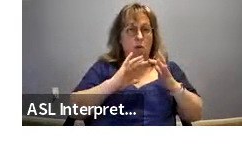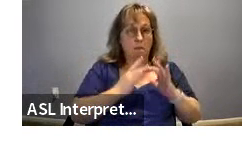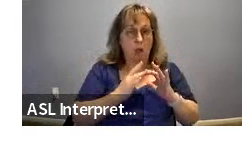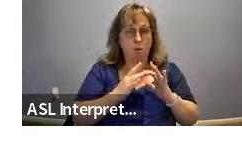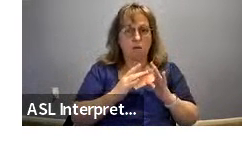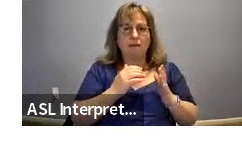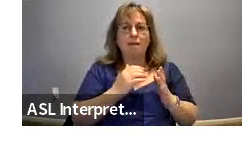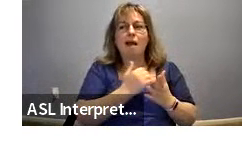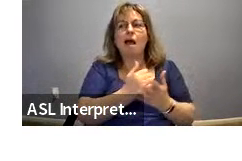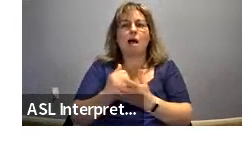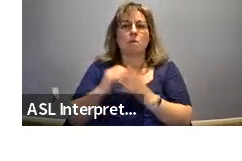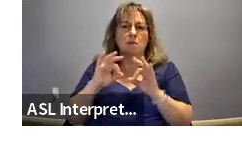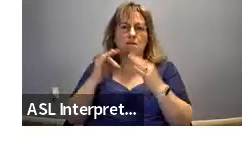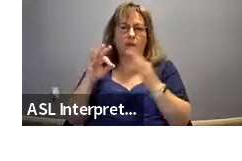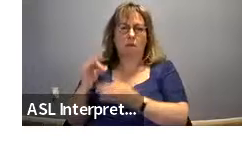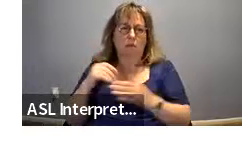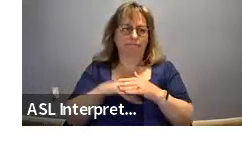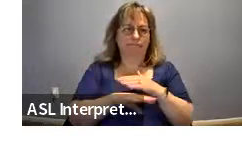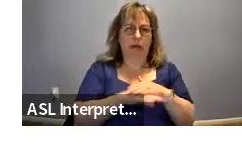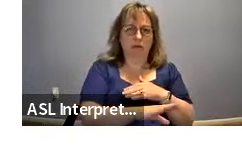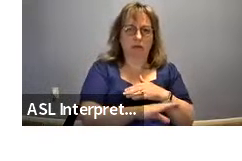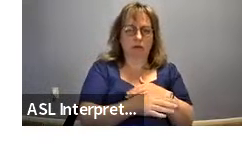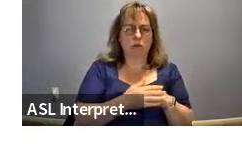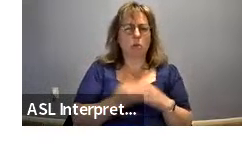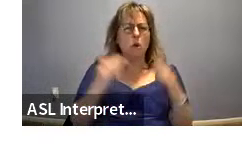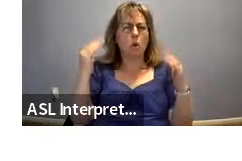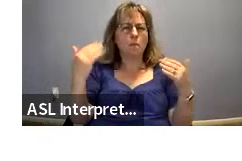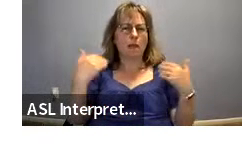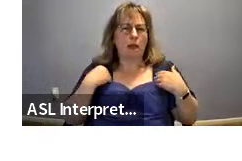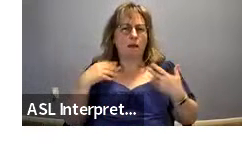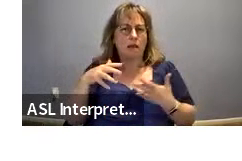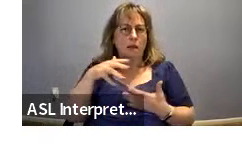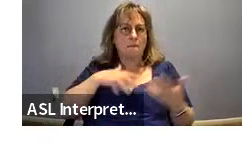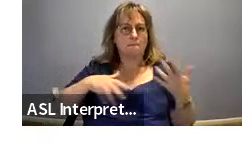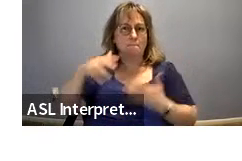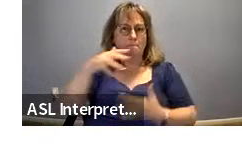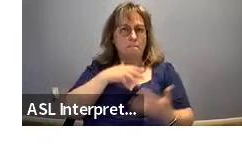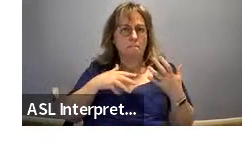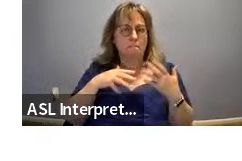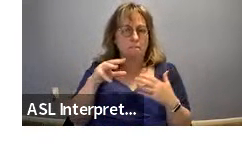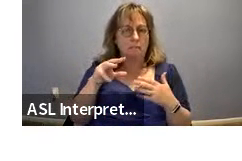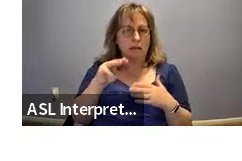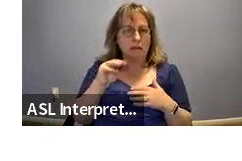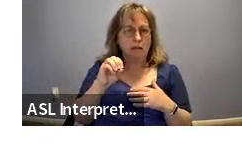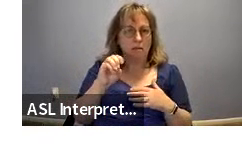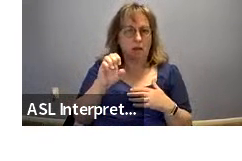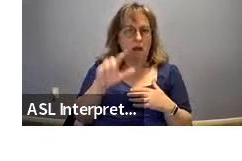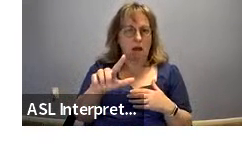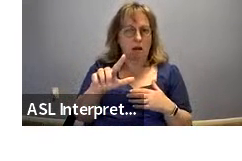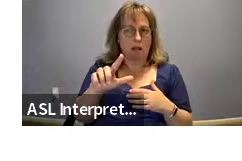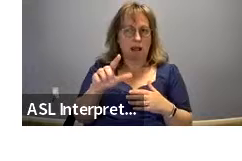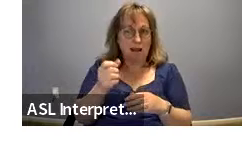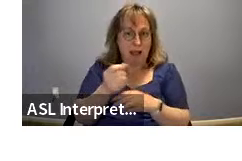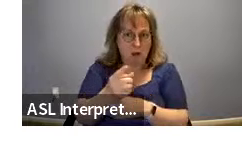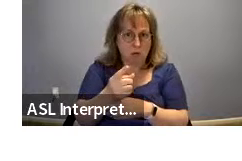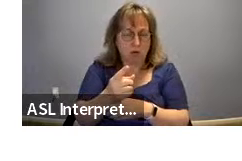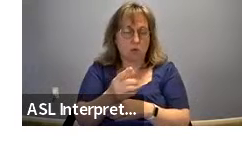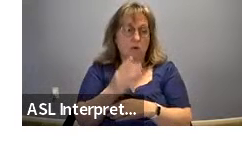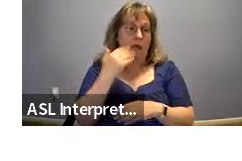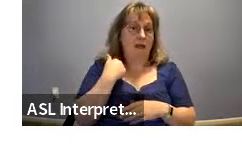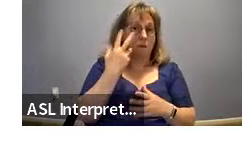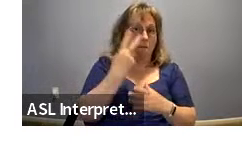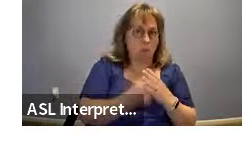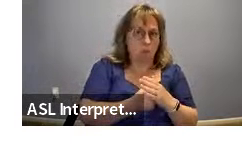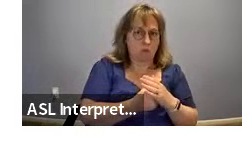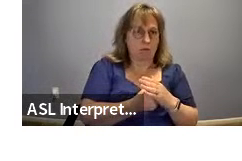able to access. And we hope to have a mixed model next year where we have both in person and also